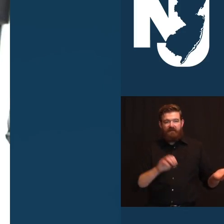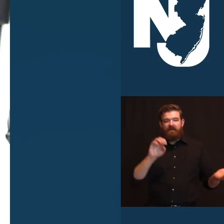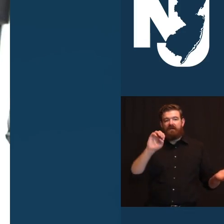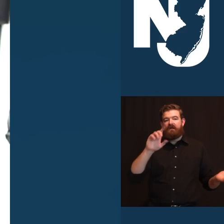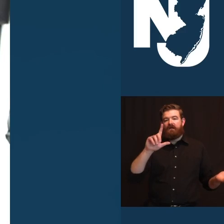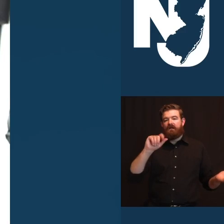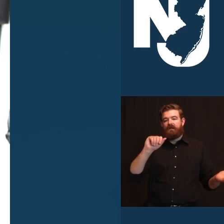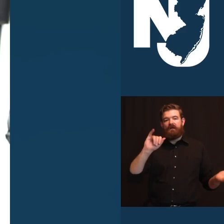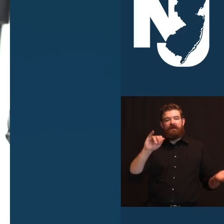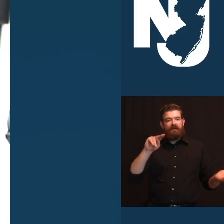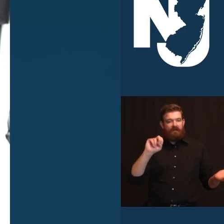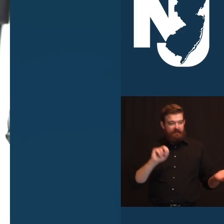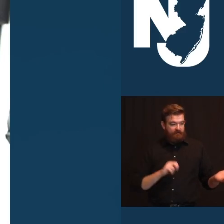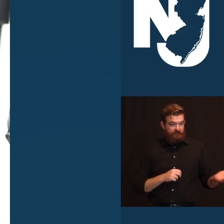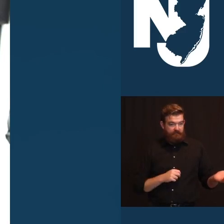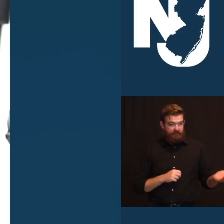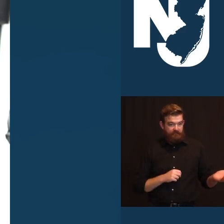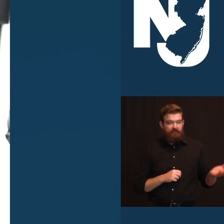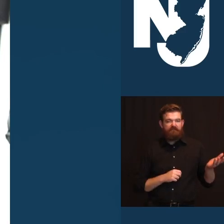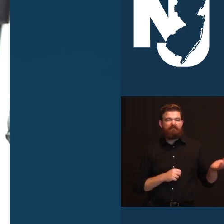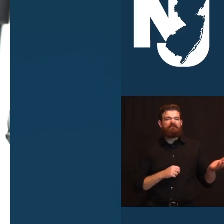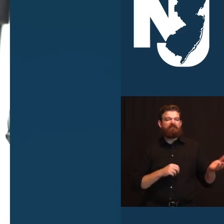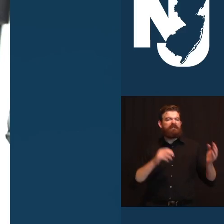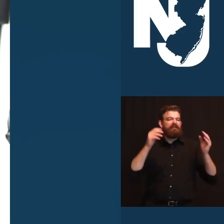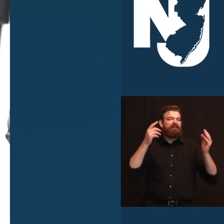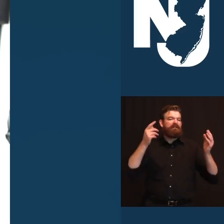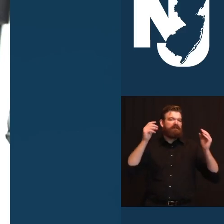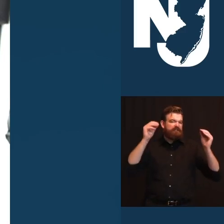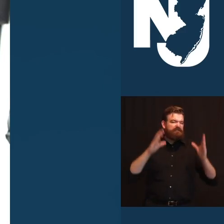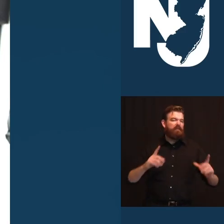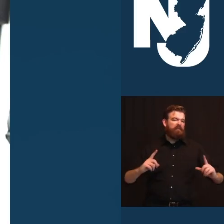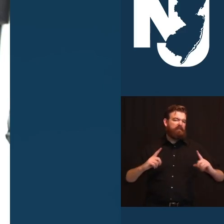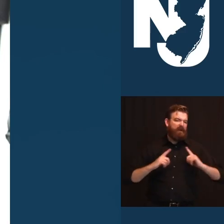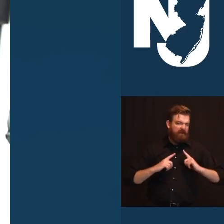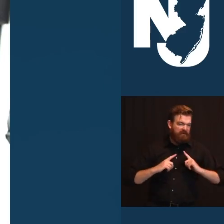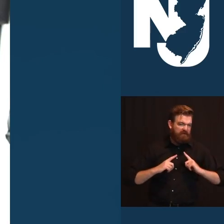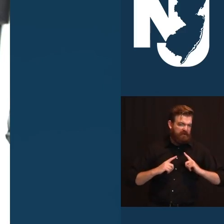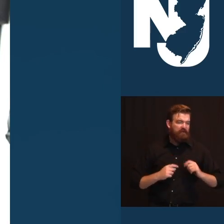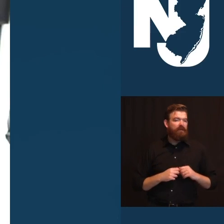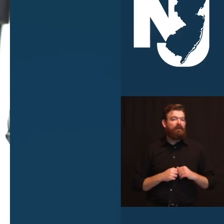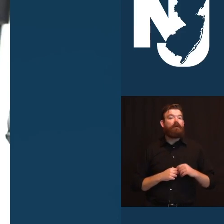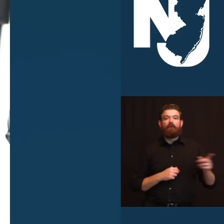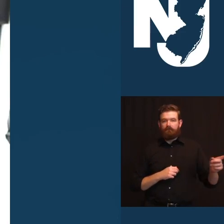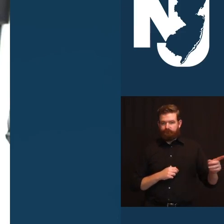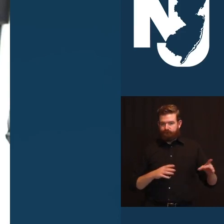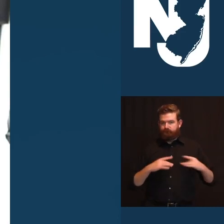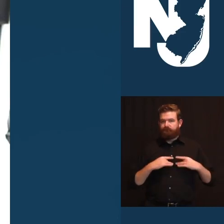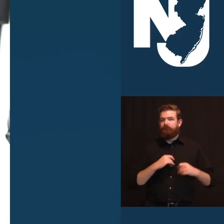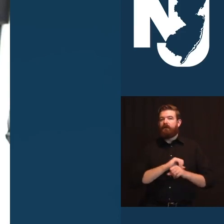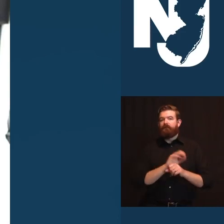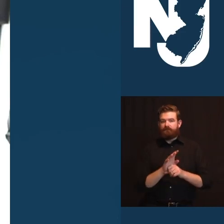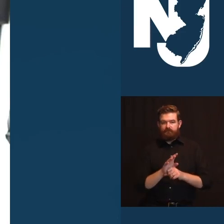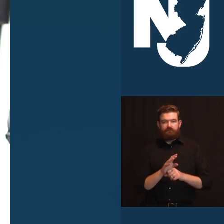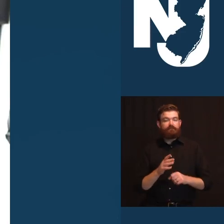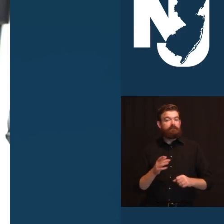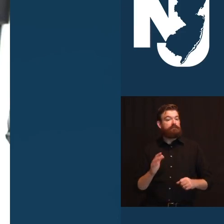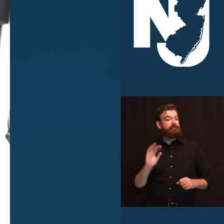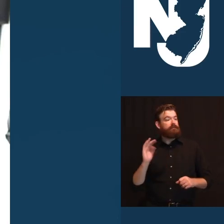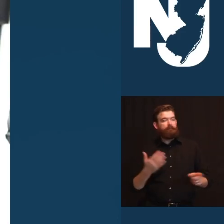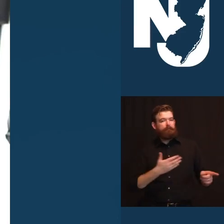retired teacher, bless you, Helene. She was also COVID positive, and so she seems fine now, but keep her in your prayers.